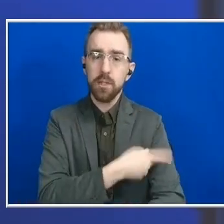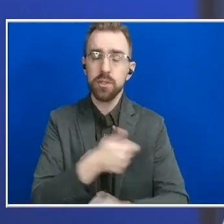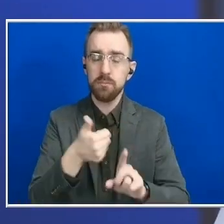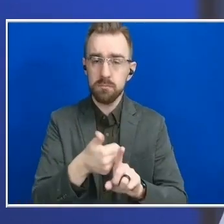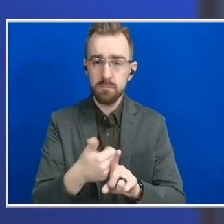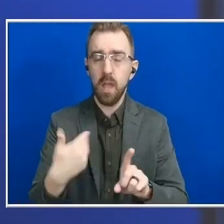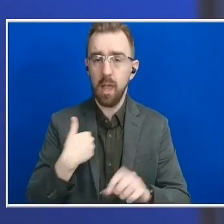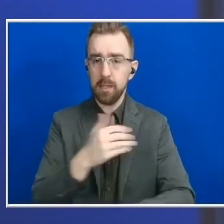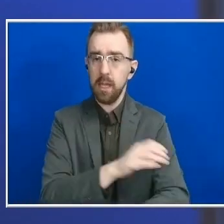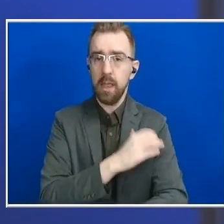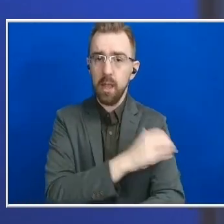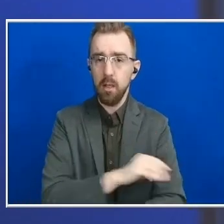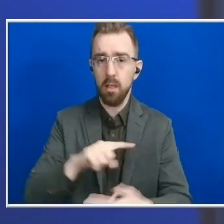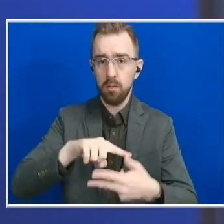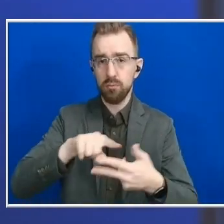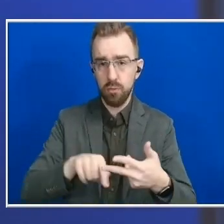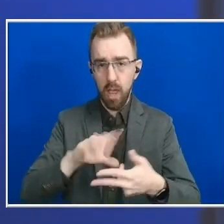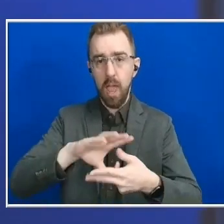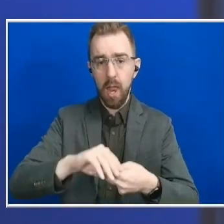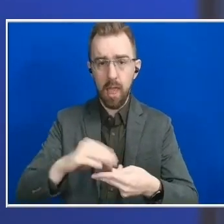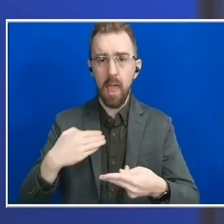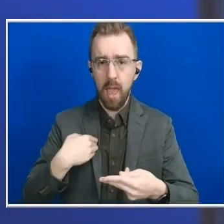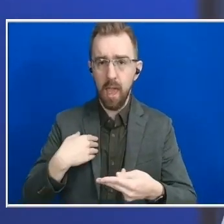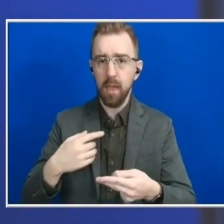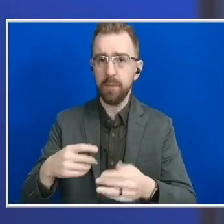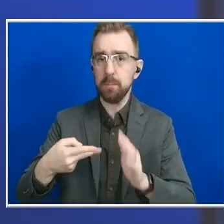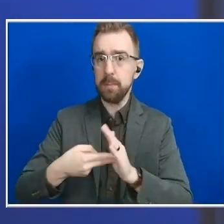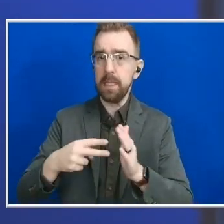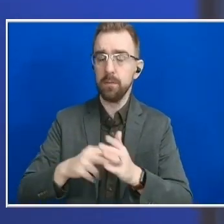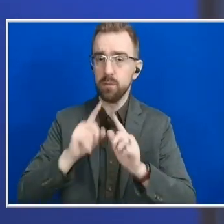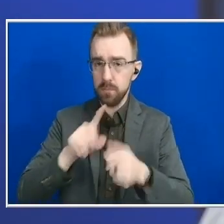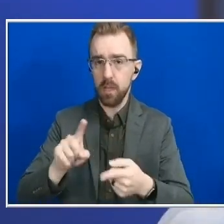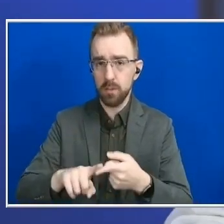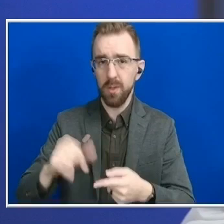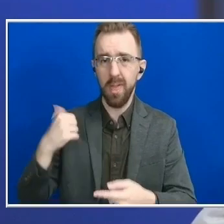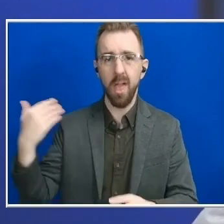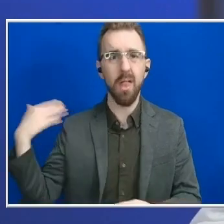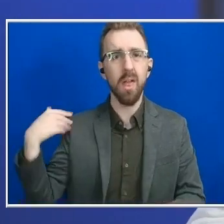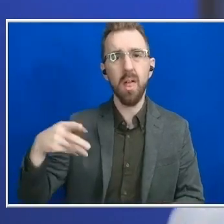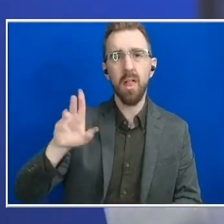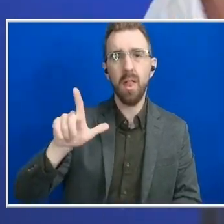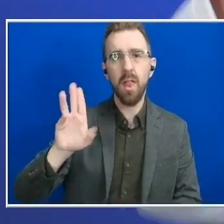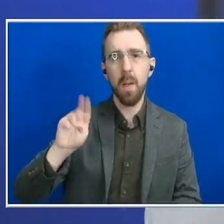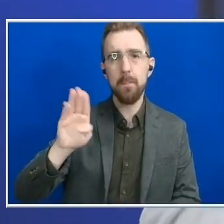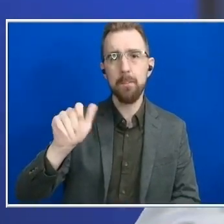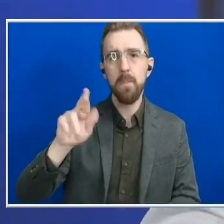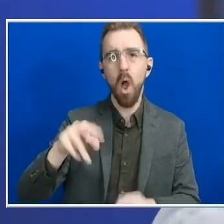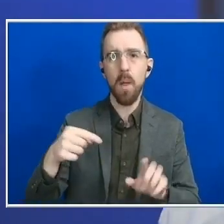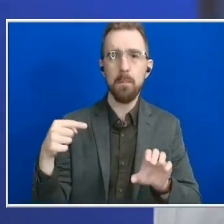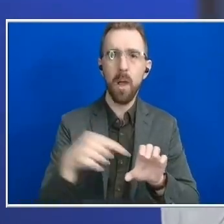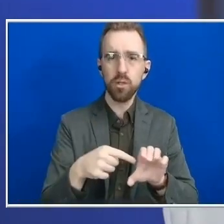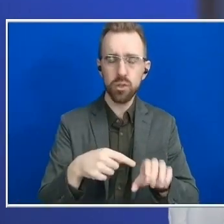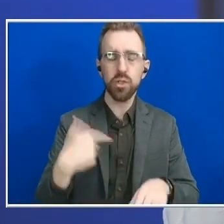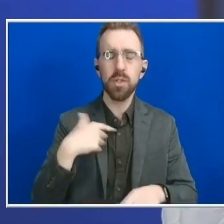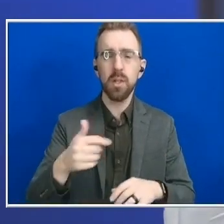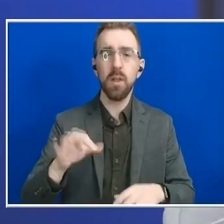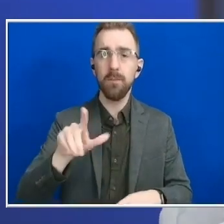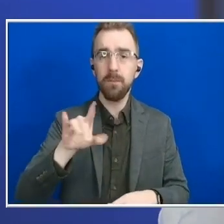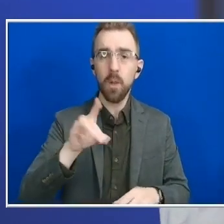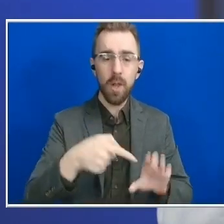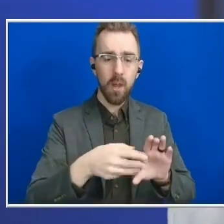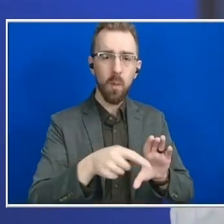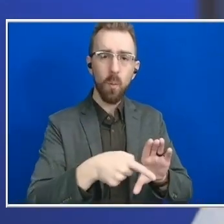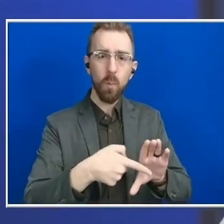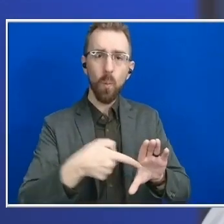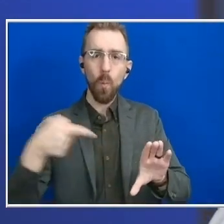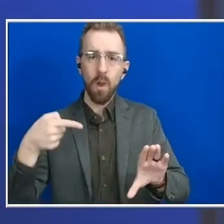triad and they have a meaningful response to the lumbar puncture removes fluid from the compartment that houses the brain.